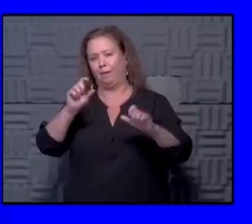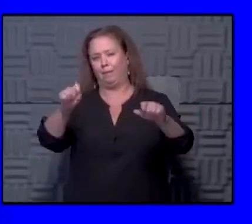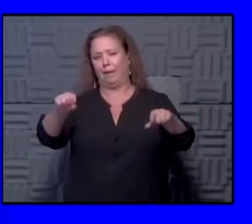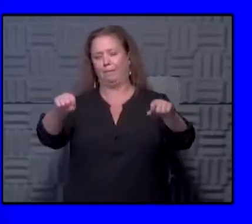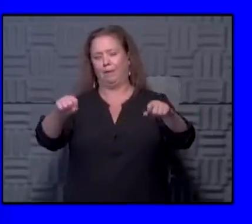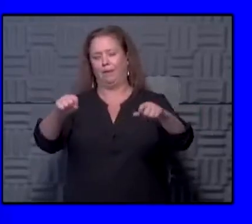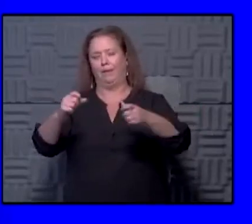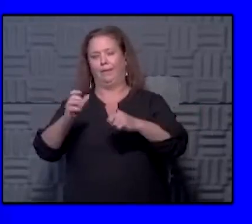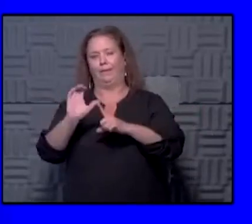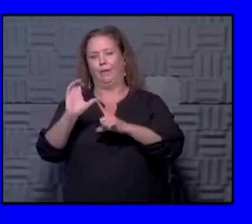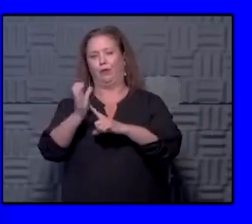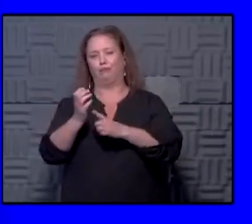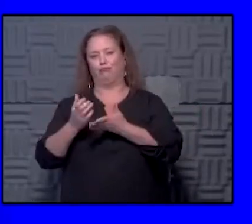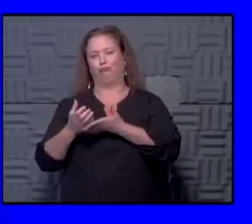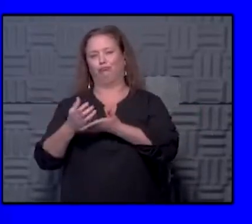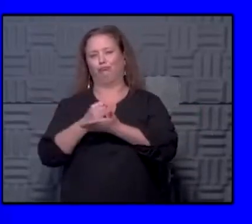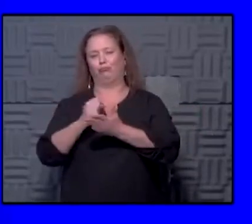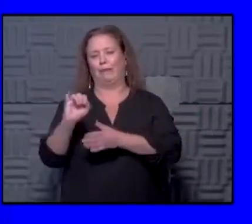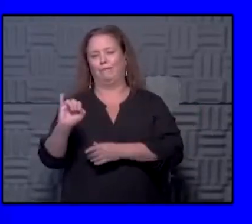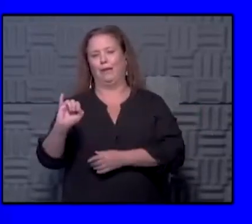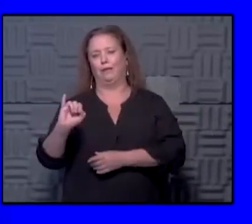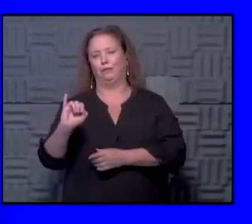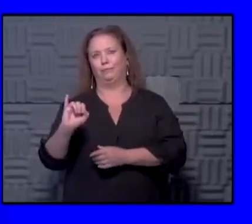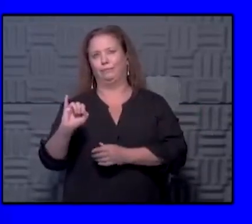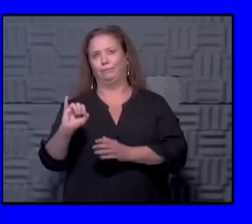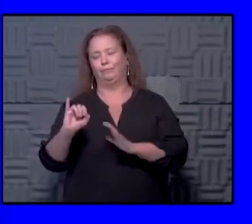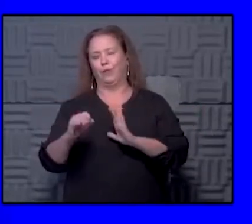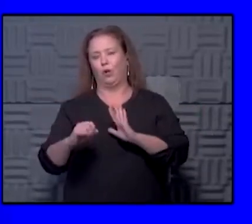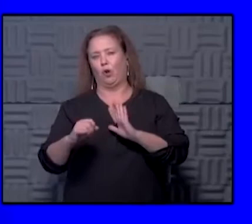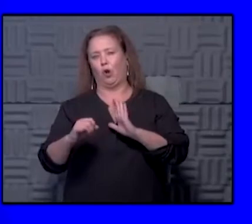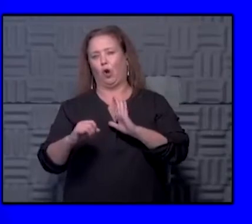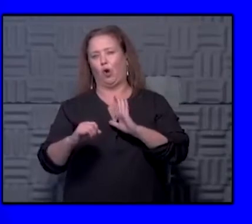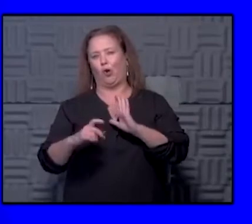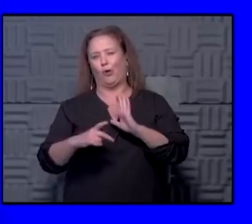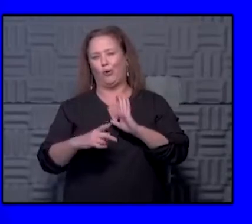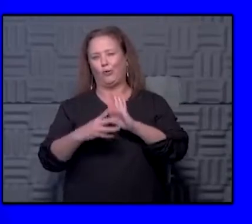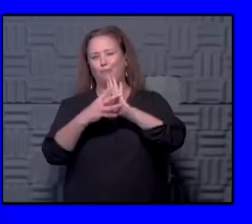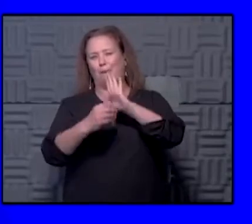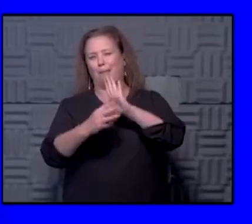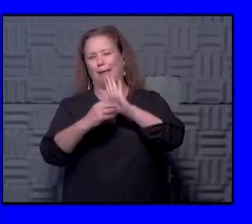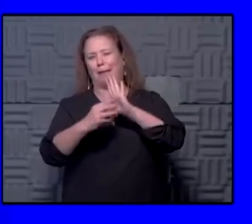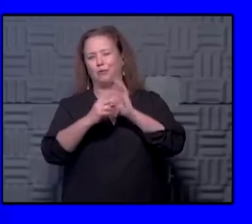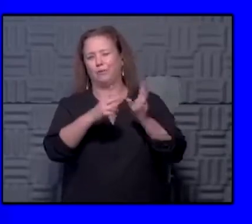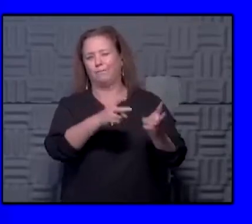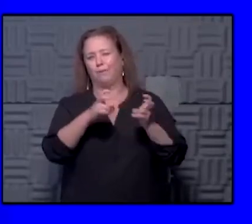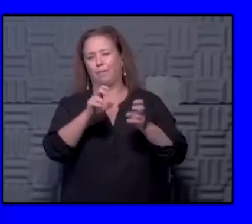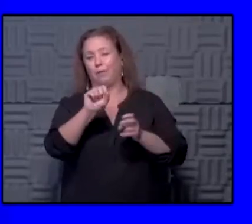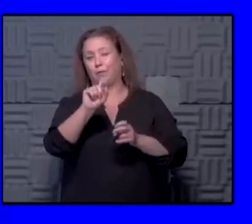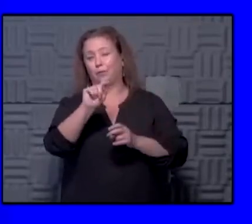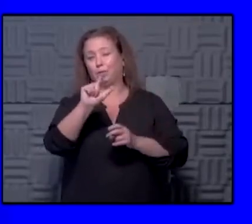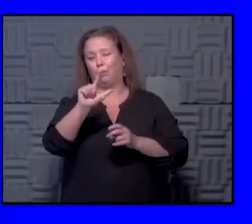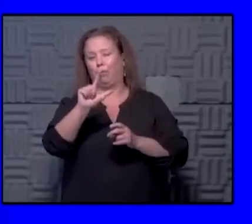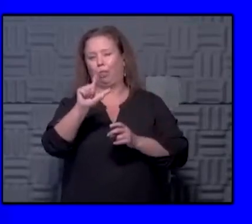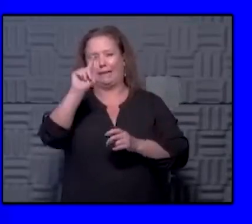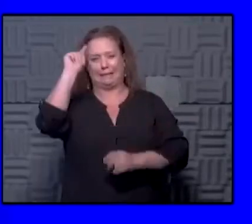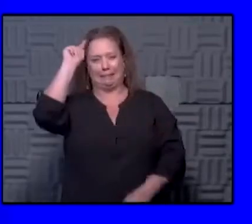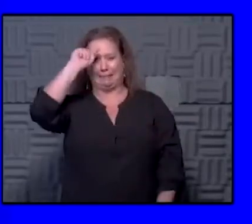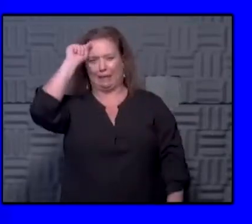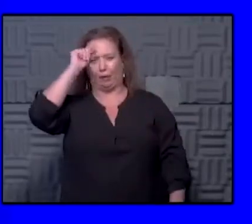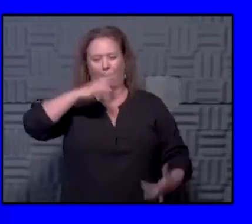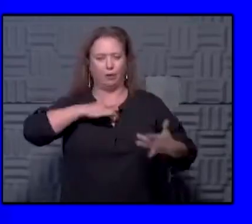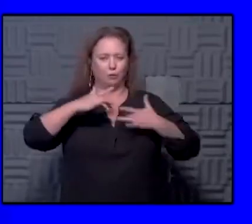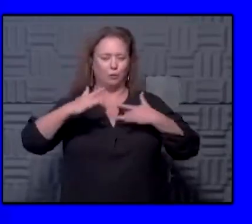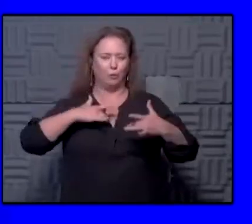to culture infectious or replication competent virus from stool. That is a theoretical